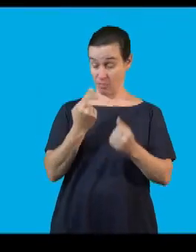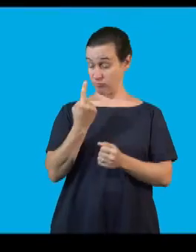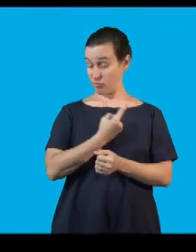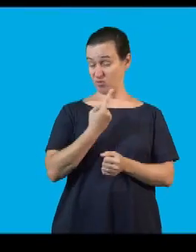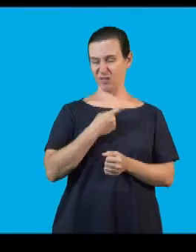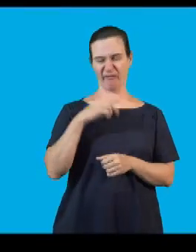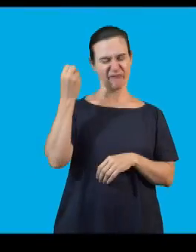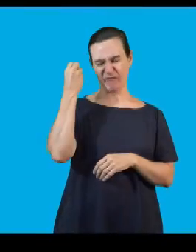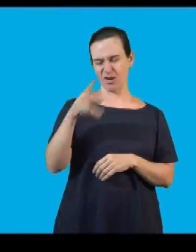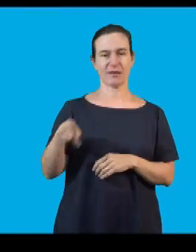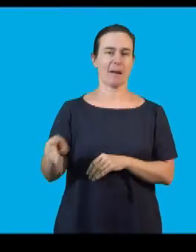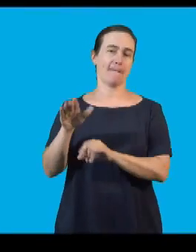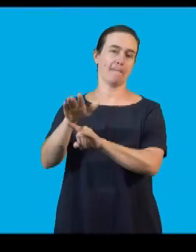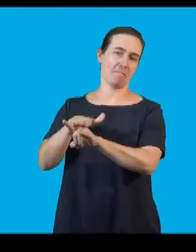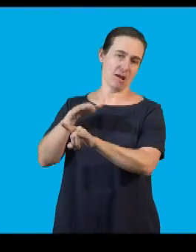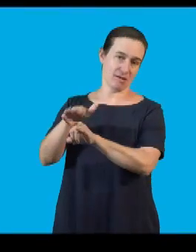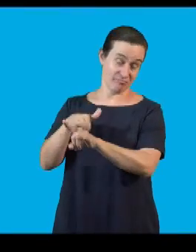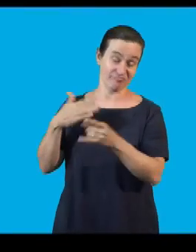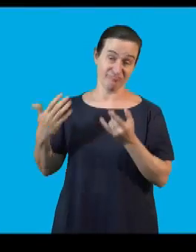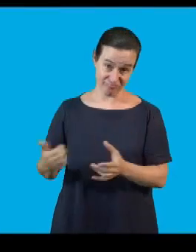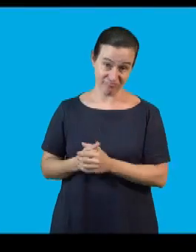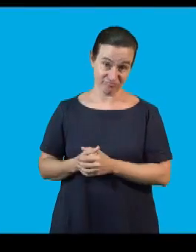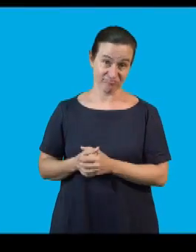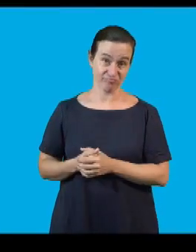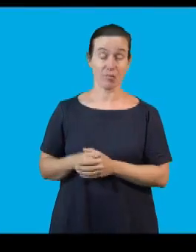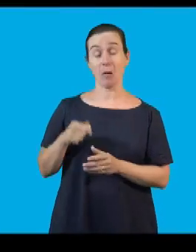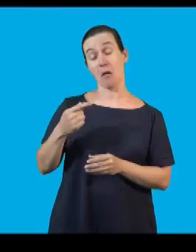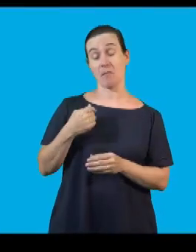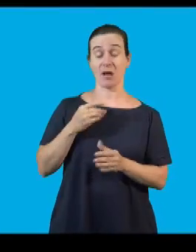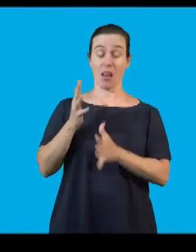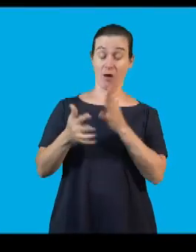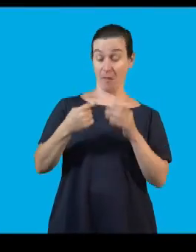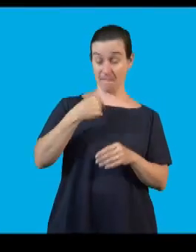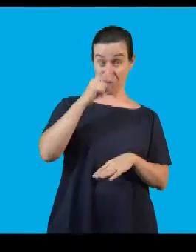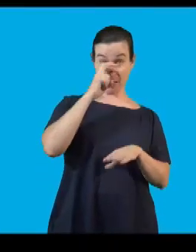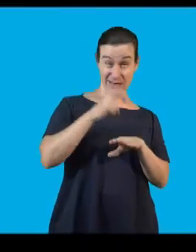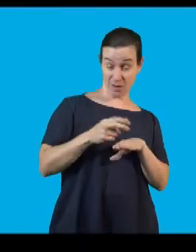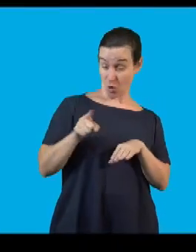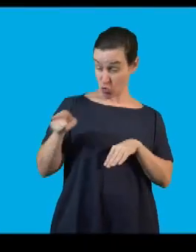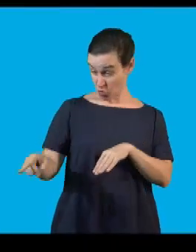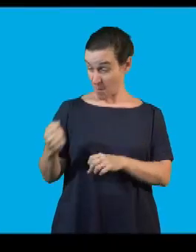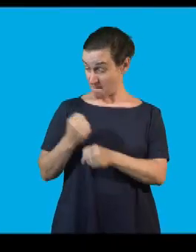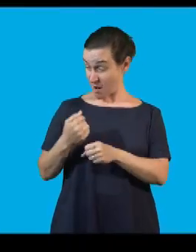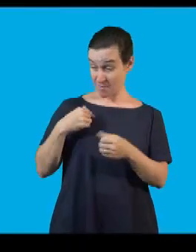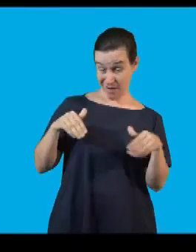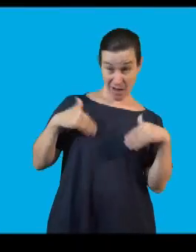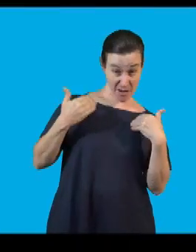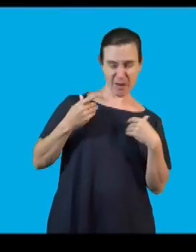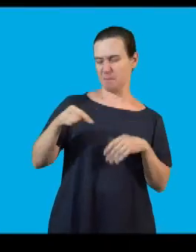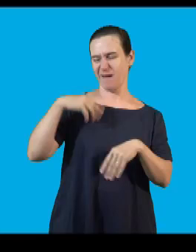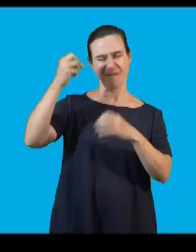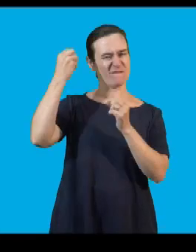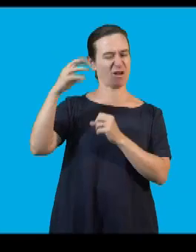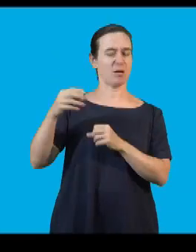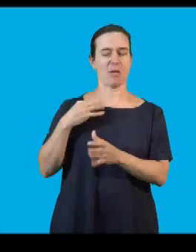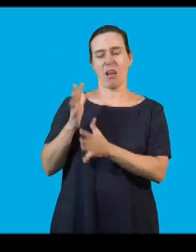own needs and neglect the needs of their pets, which means they take care of what they want from the pet, as long as the pet is